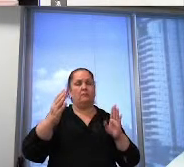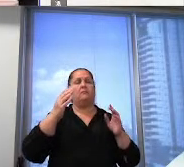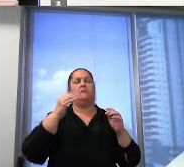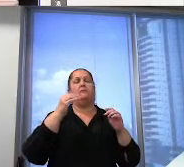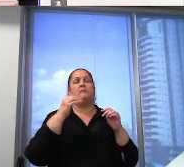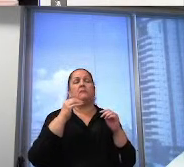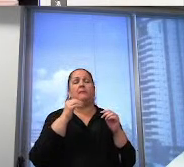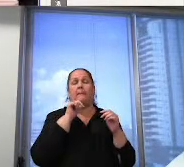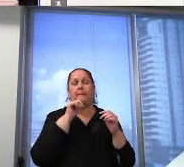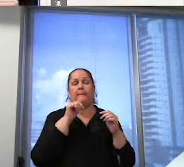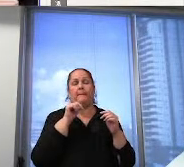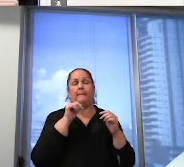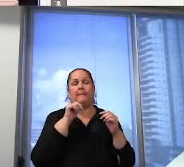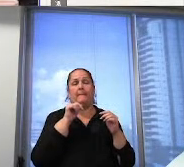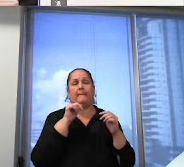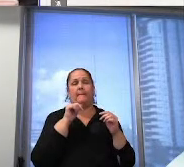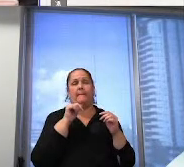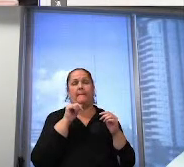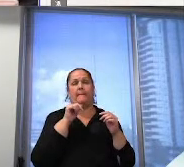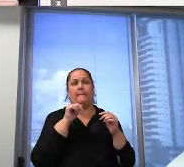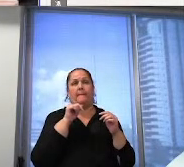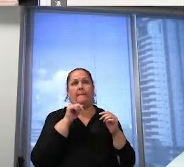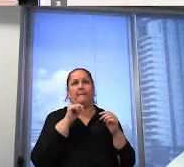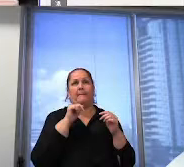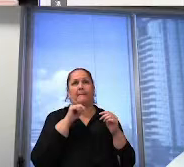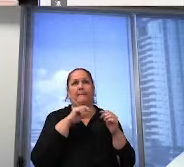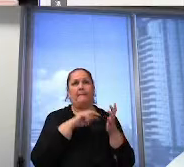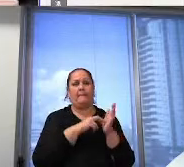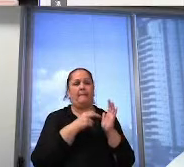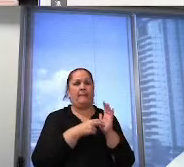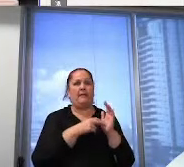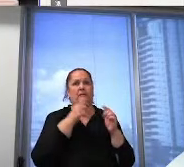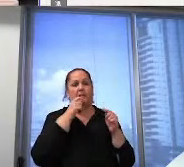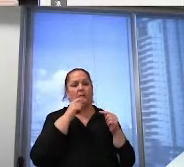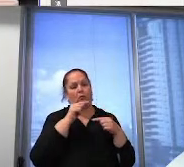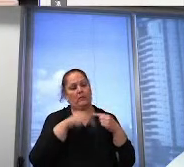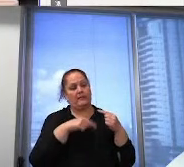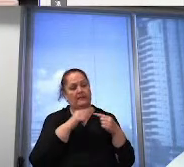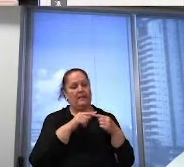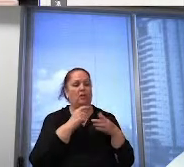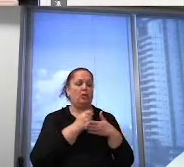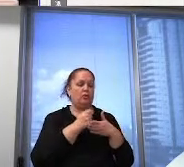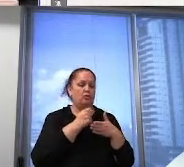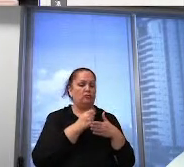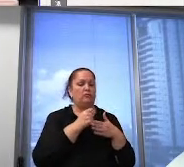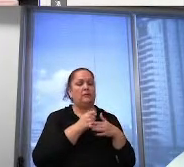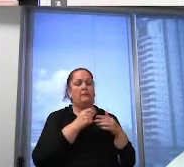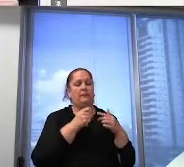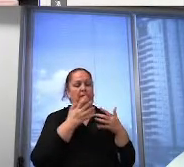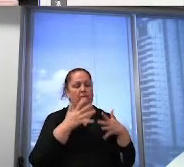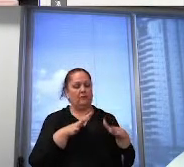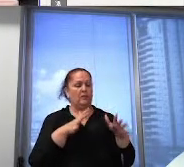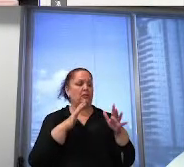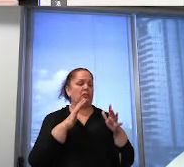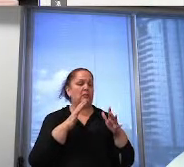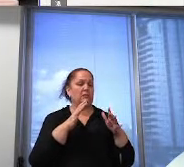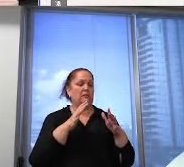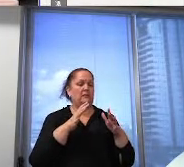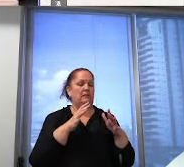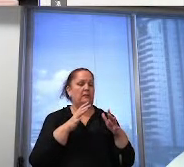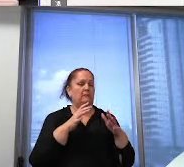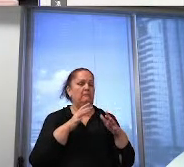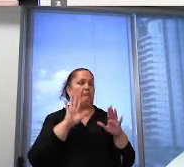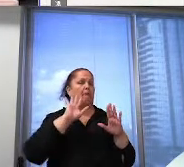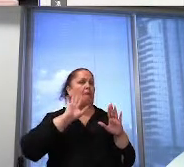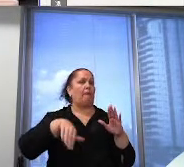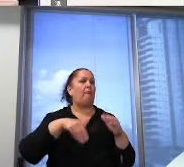cycle. That doesn't mean that when we do a cycle treatment of a right-of-way that we